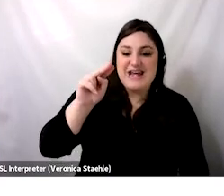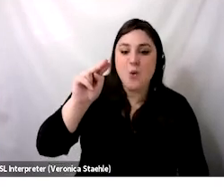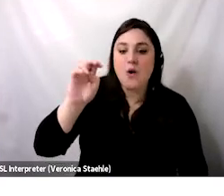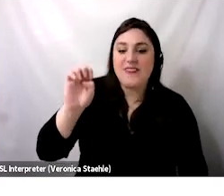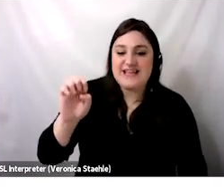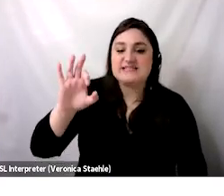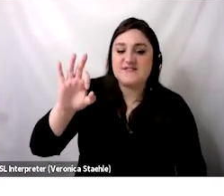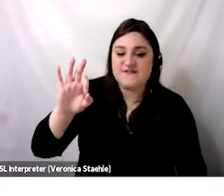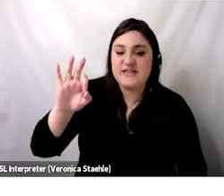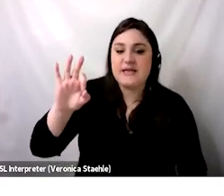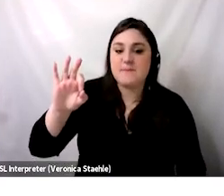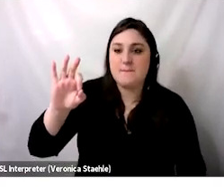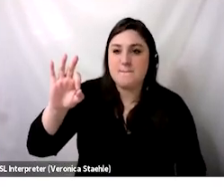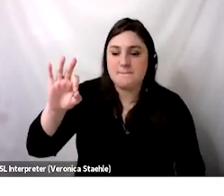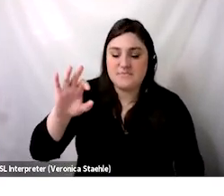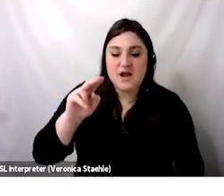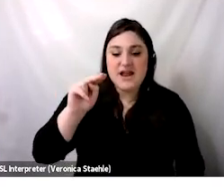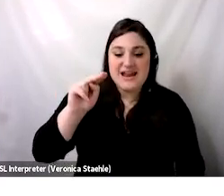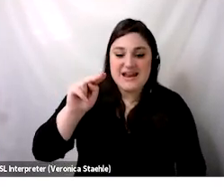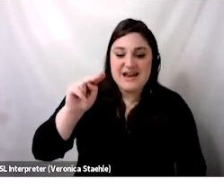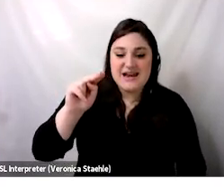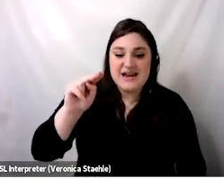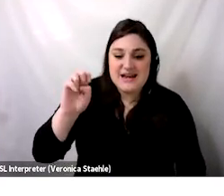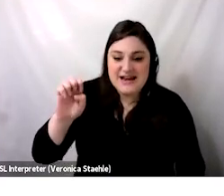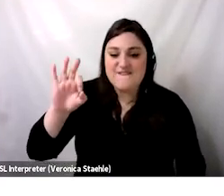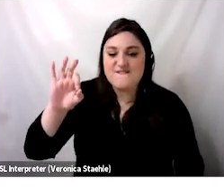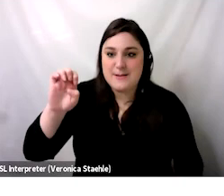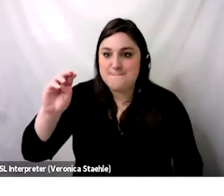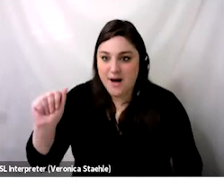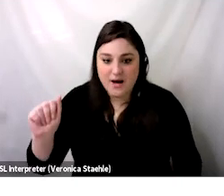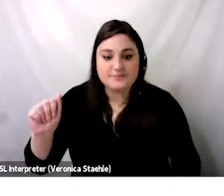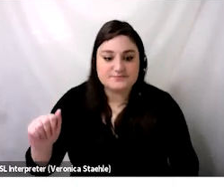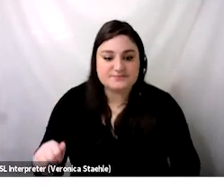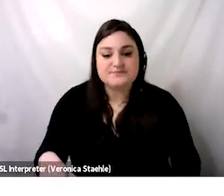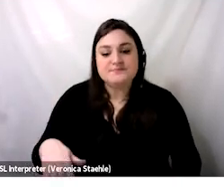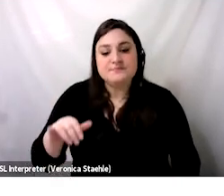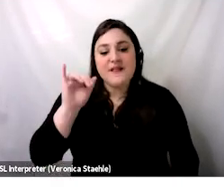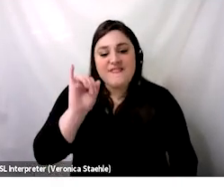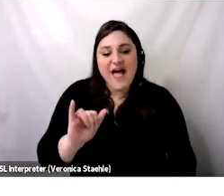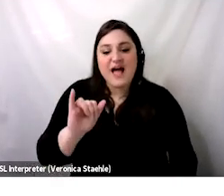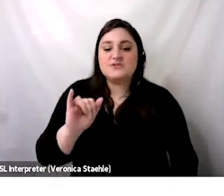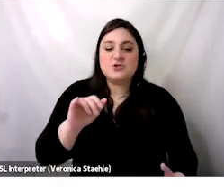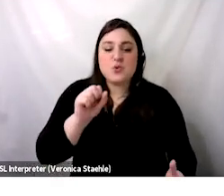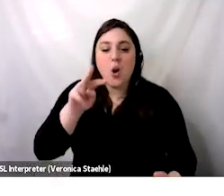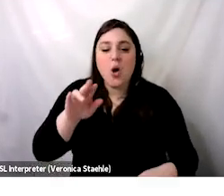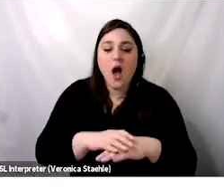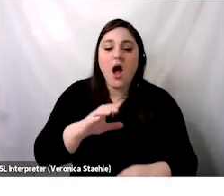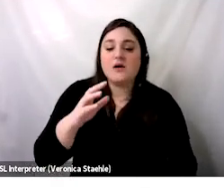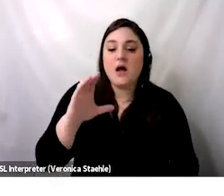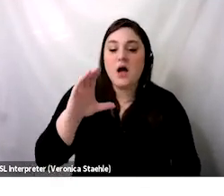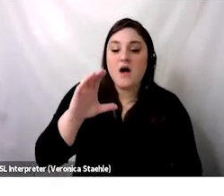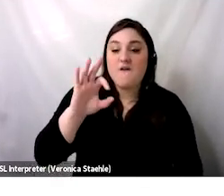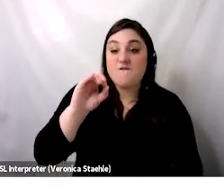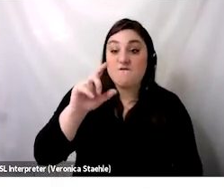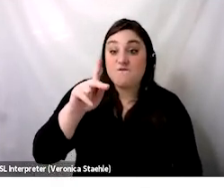.org. Look them up. Also, Northeast Farmers of Color. You're right. Also,